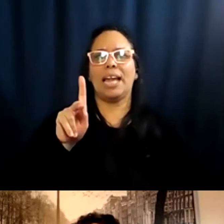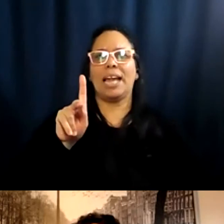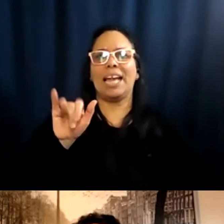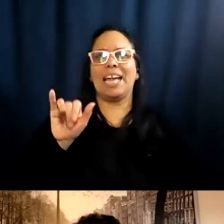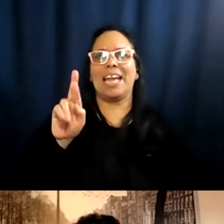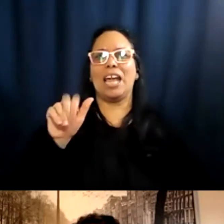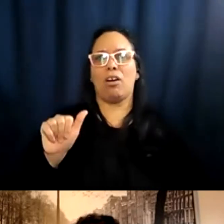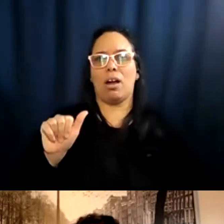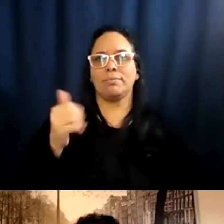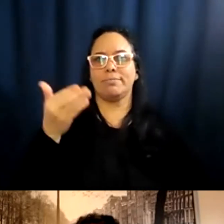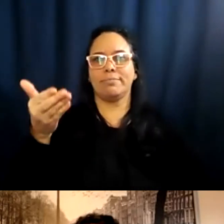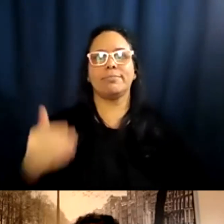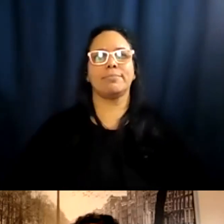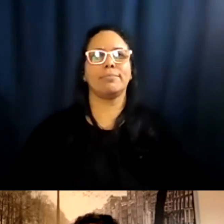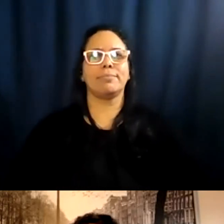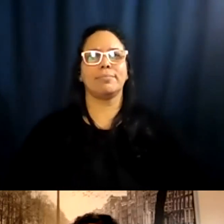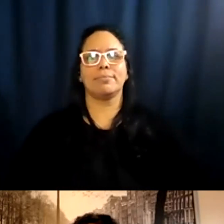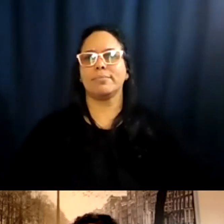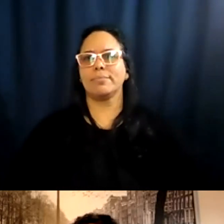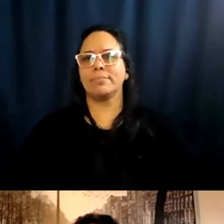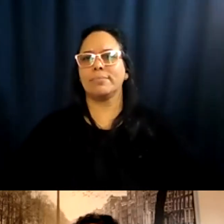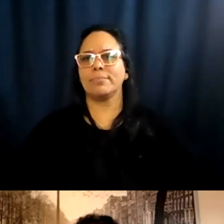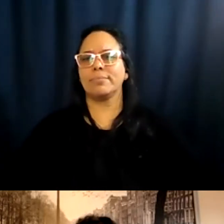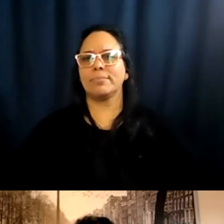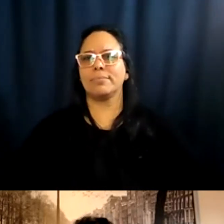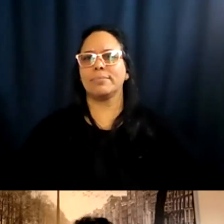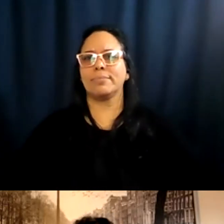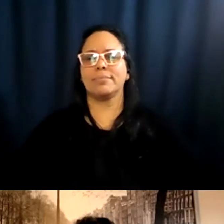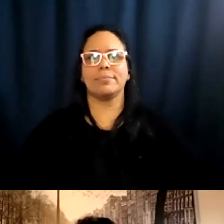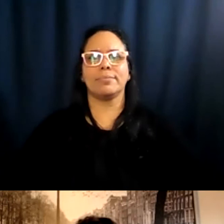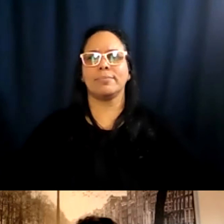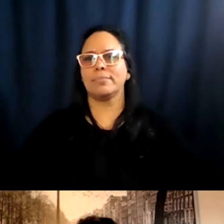Kyra's comment. May we unmute her, please?